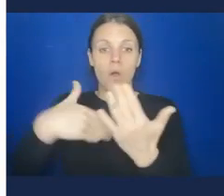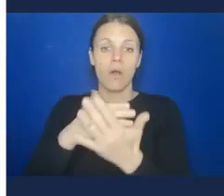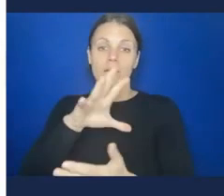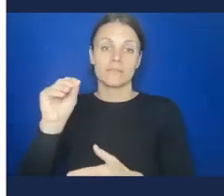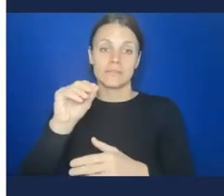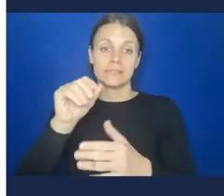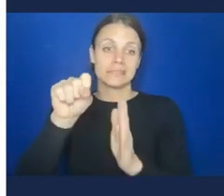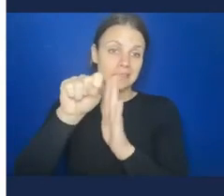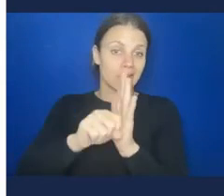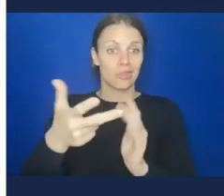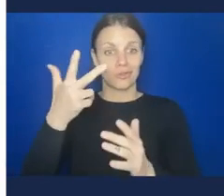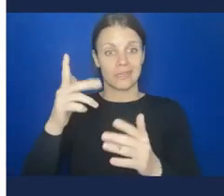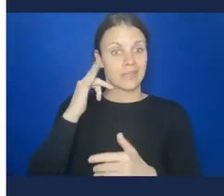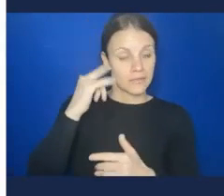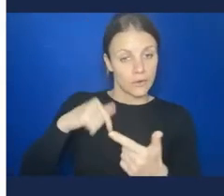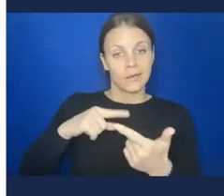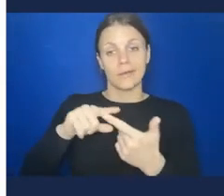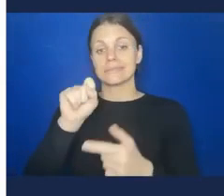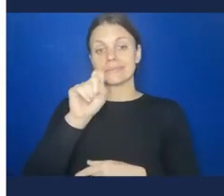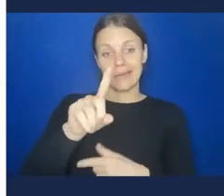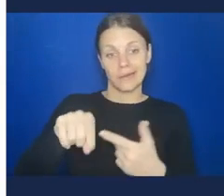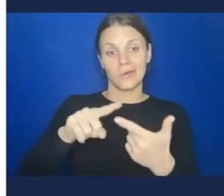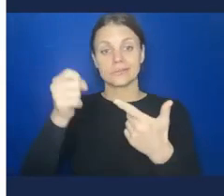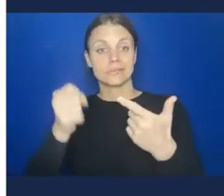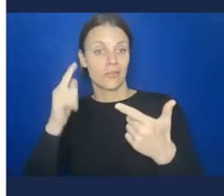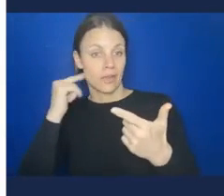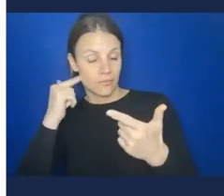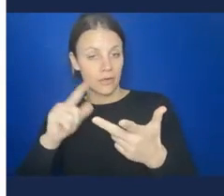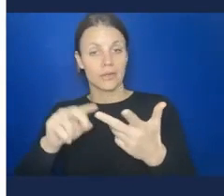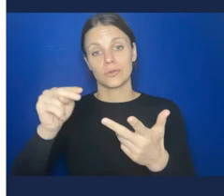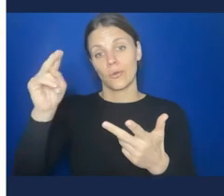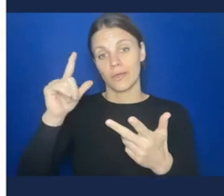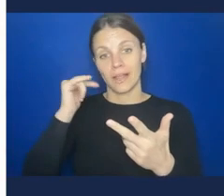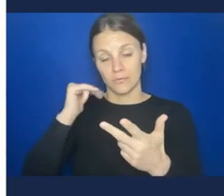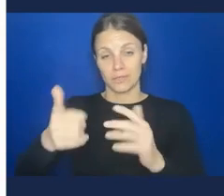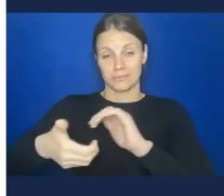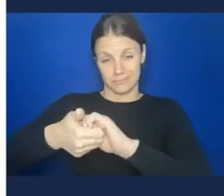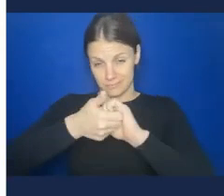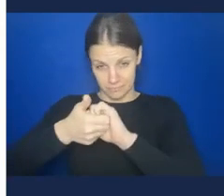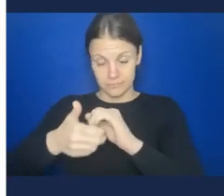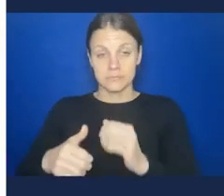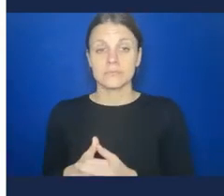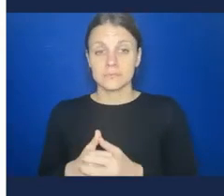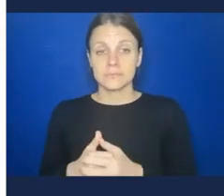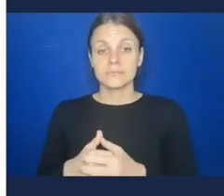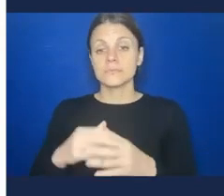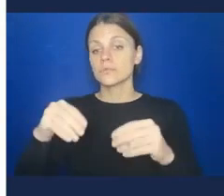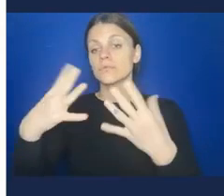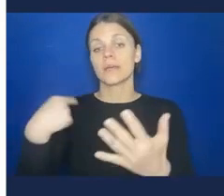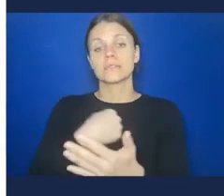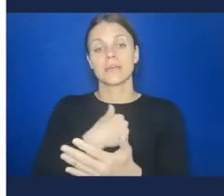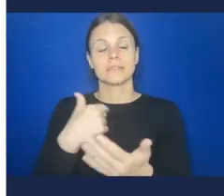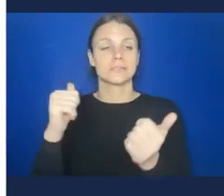San Diego affiliate, a Southern California affiliate, and a Northern California affiliate. This provides us with a